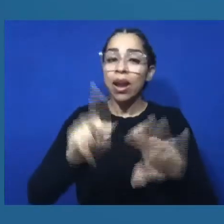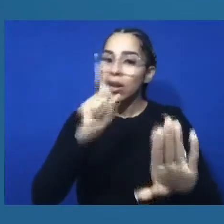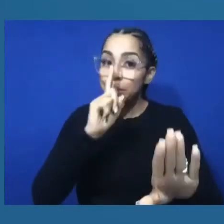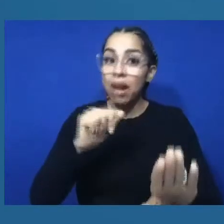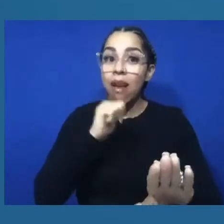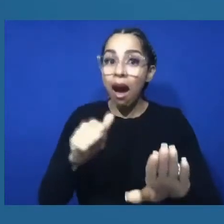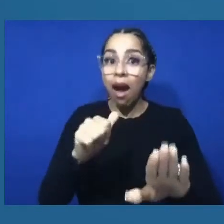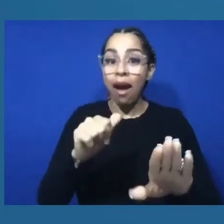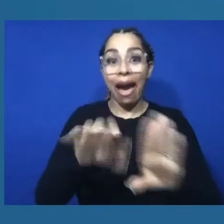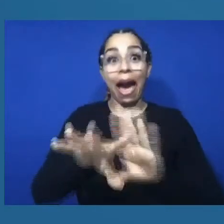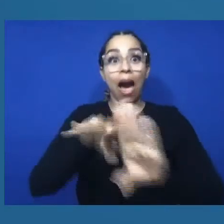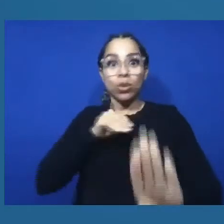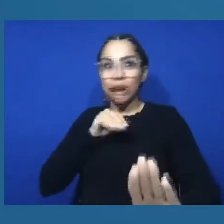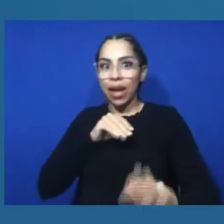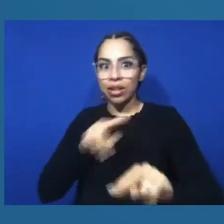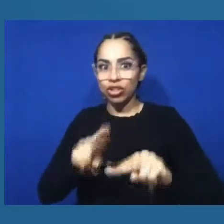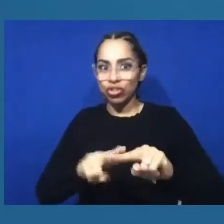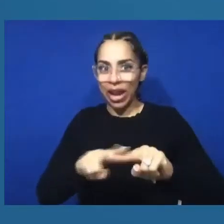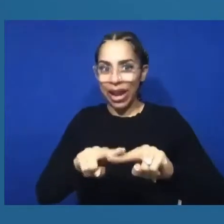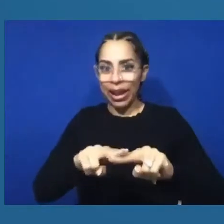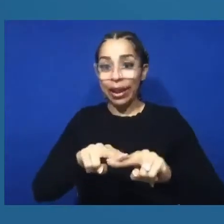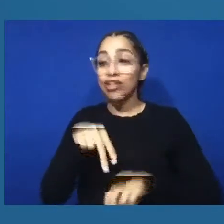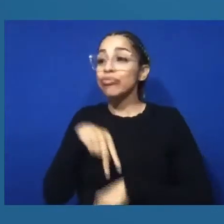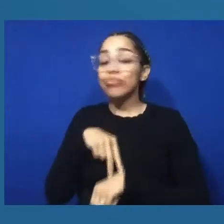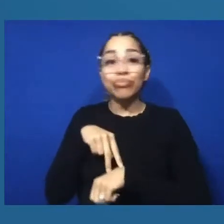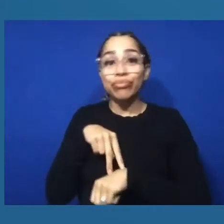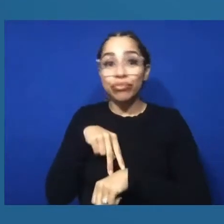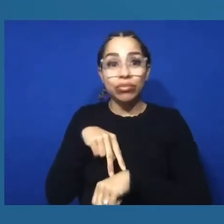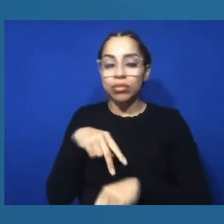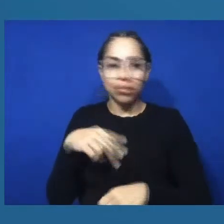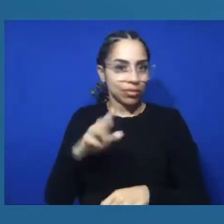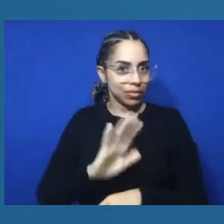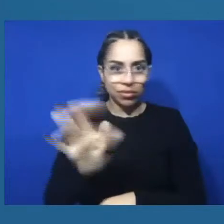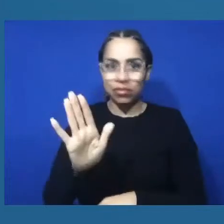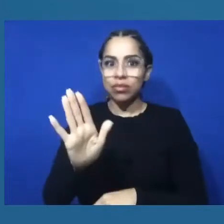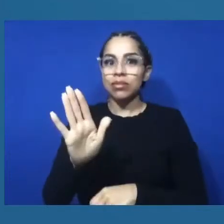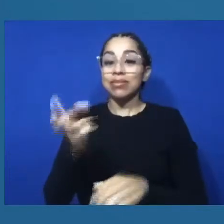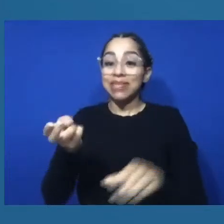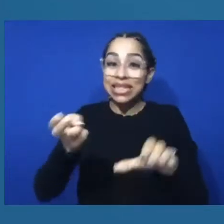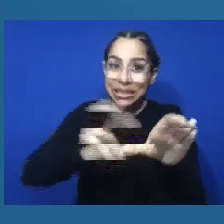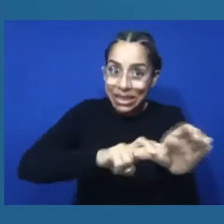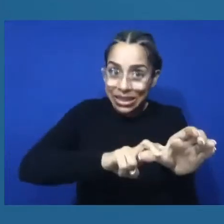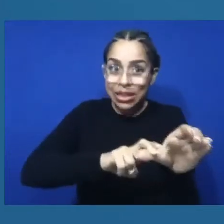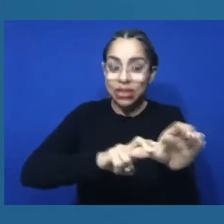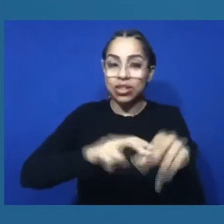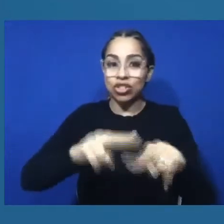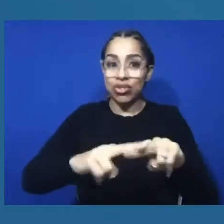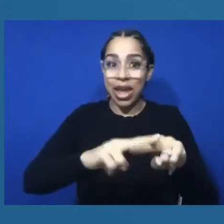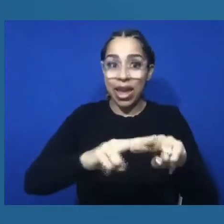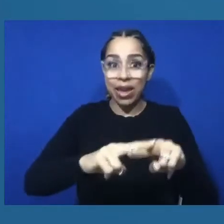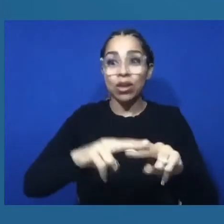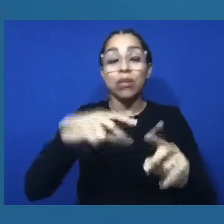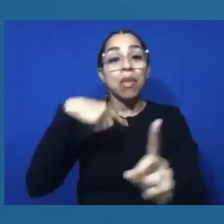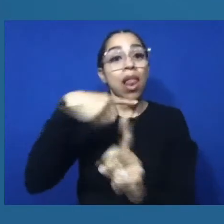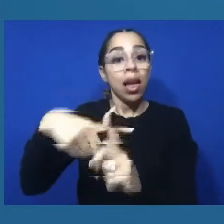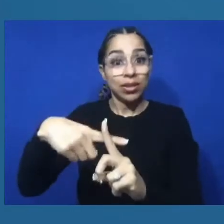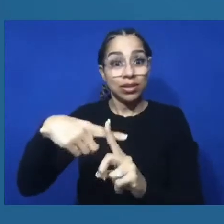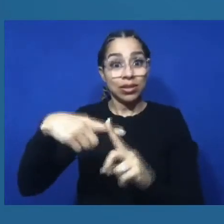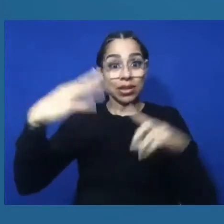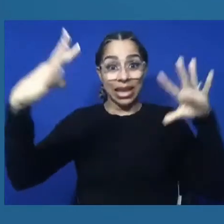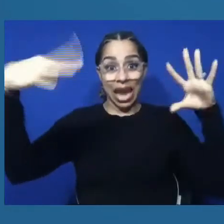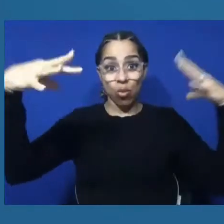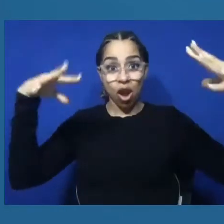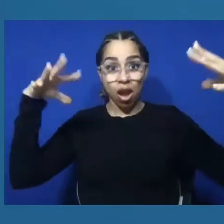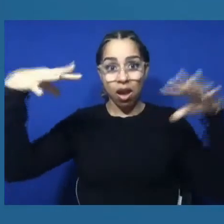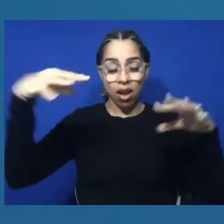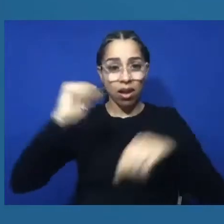on the platform, but in the trains, along with the cameras, which, as you know, I was very aggressive in getting those cameras on the trains. They told me